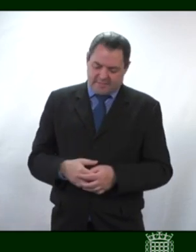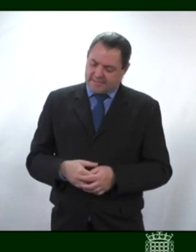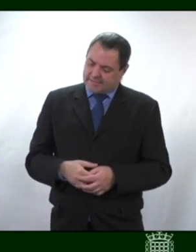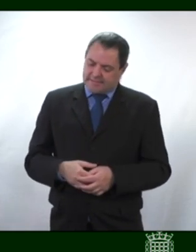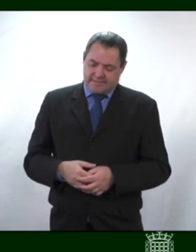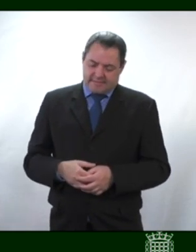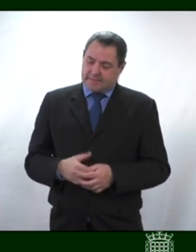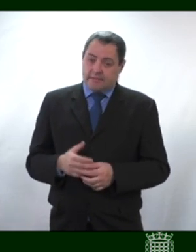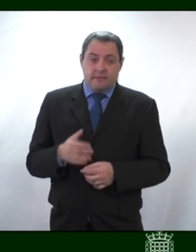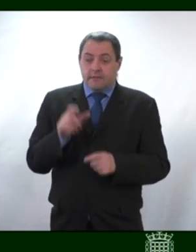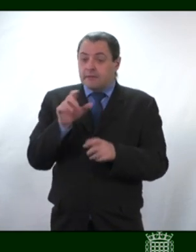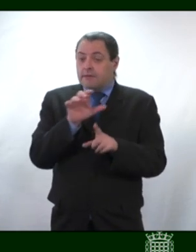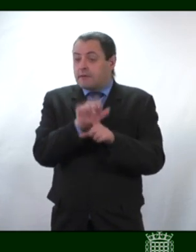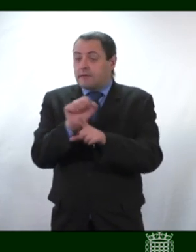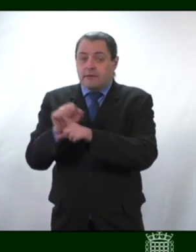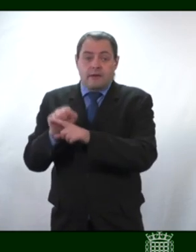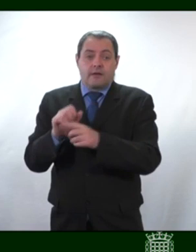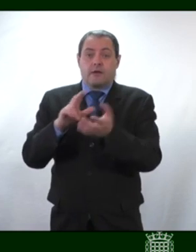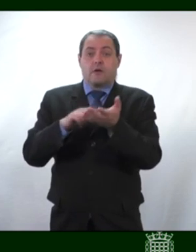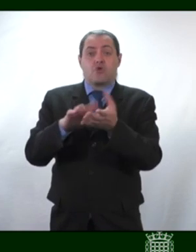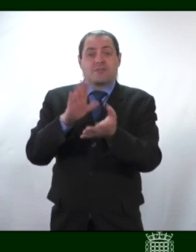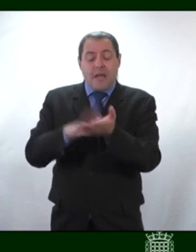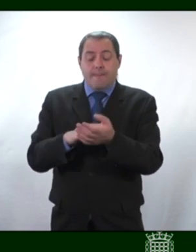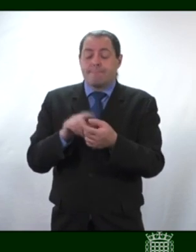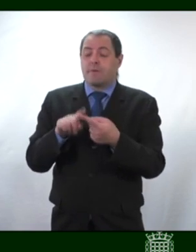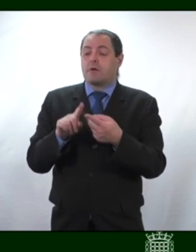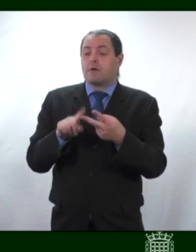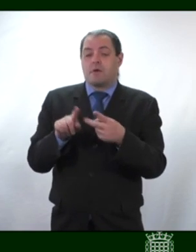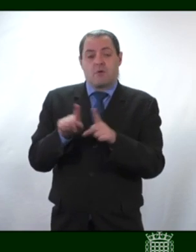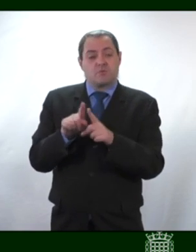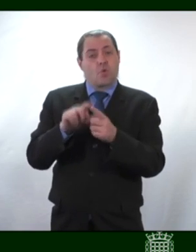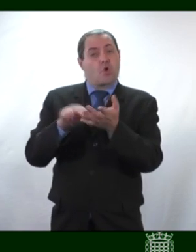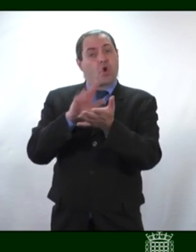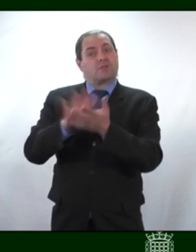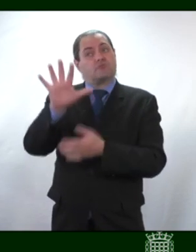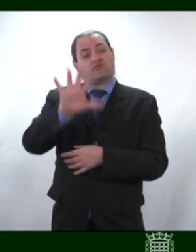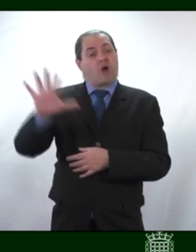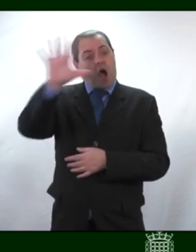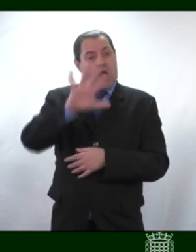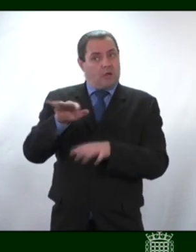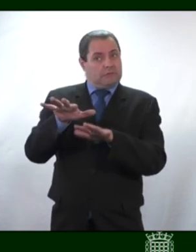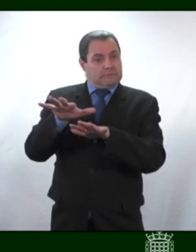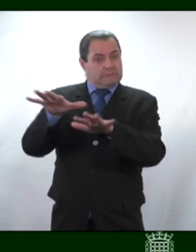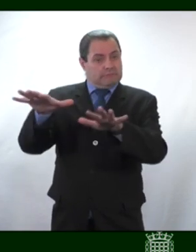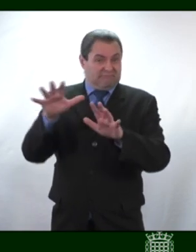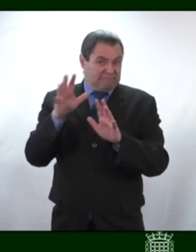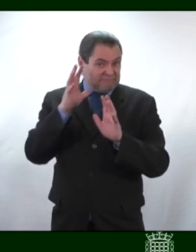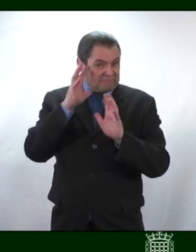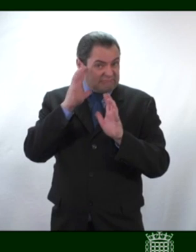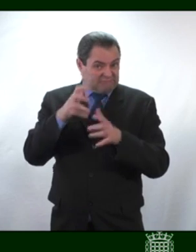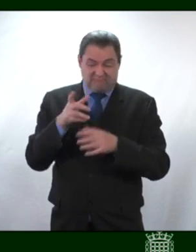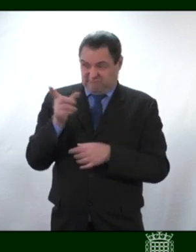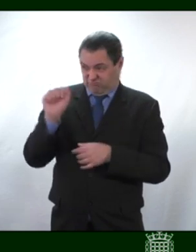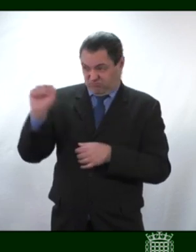The number of cases in Nottingham and increasingly across Nottinghamshire are worrying. Nottinghamshire went